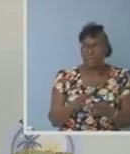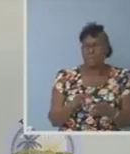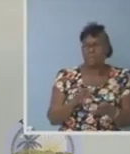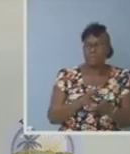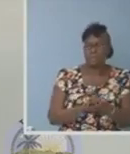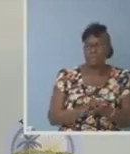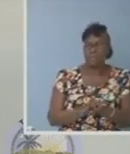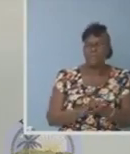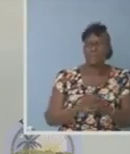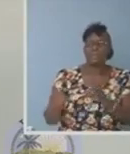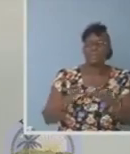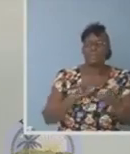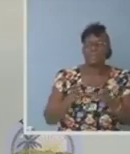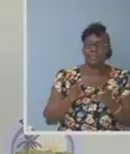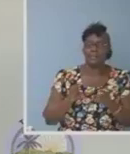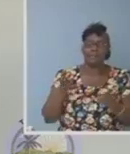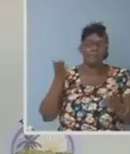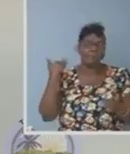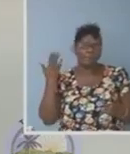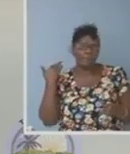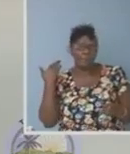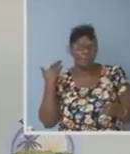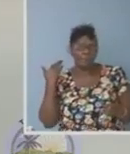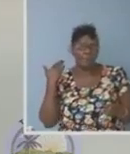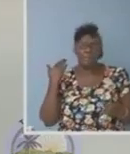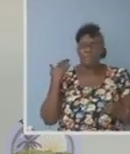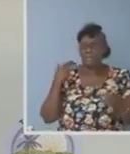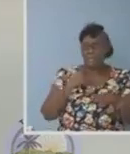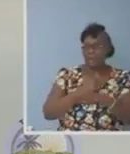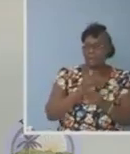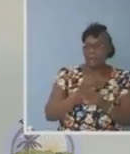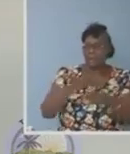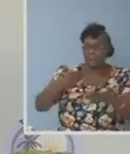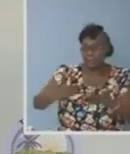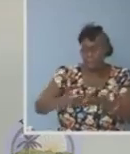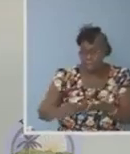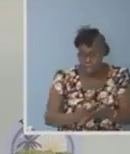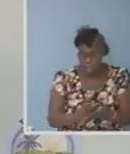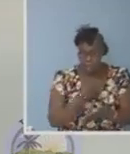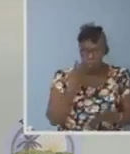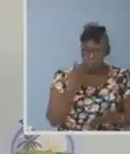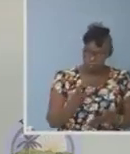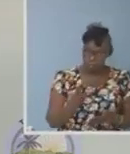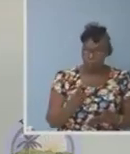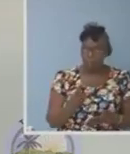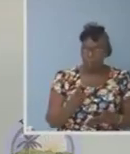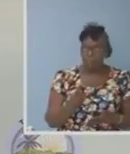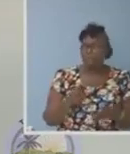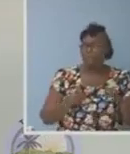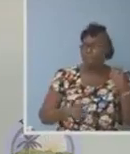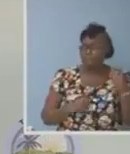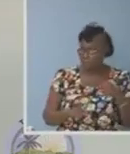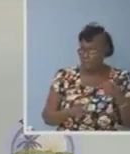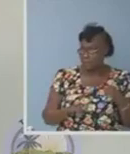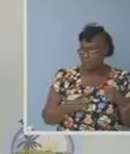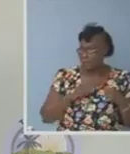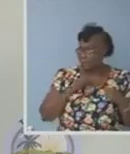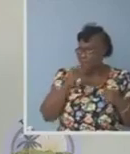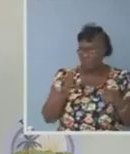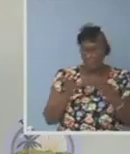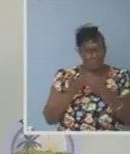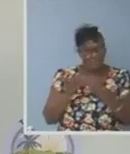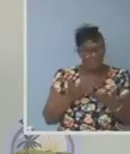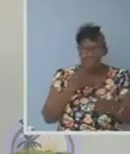to removing the uncertainty, because Tobago is not always the easiest place to get to. So we have to resolve the